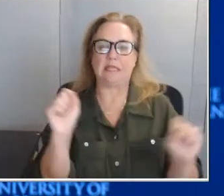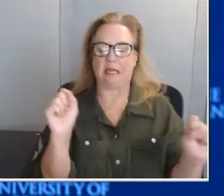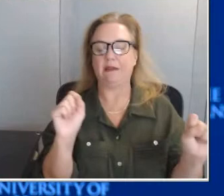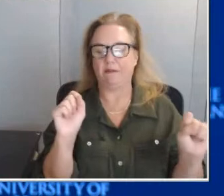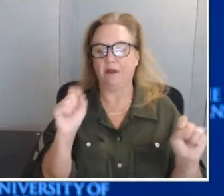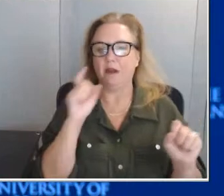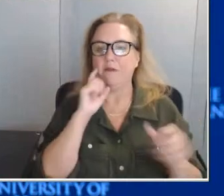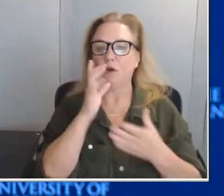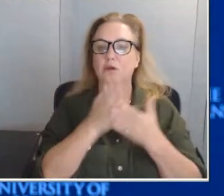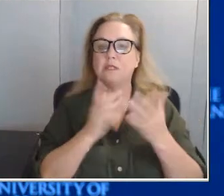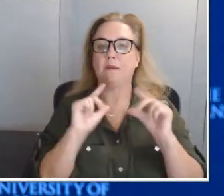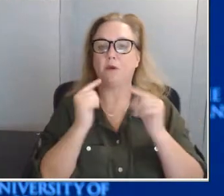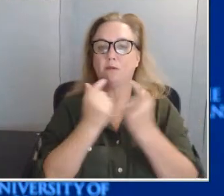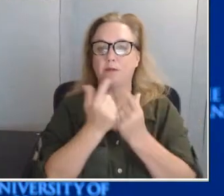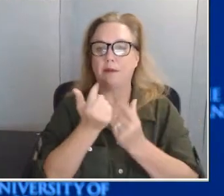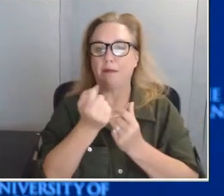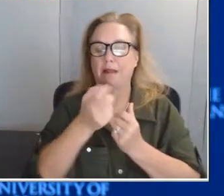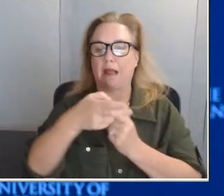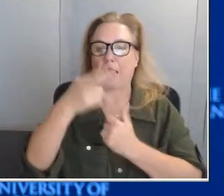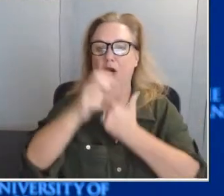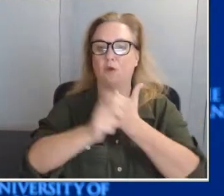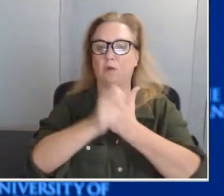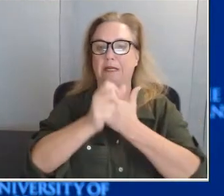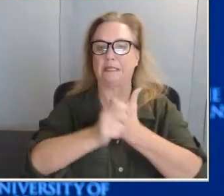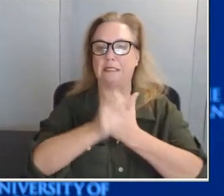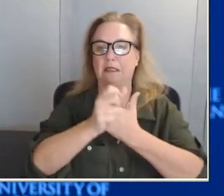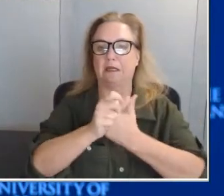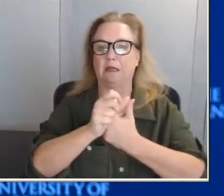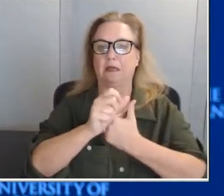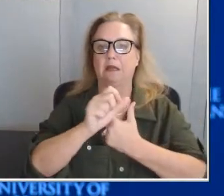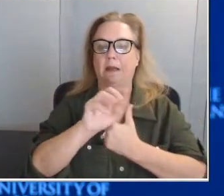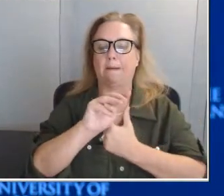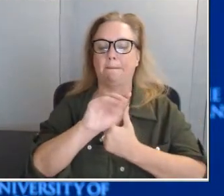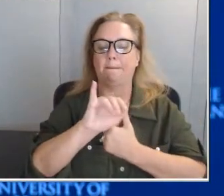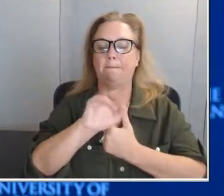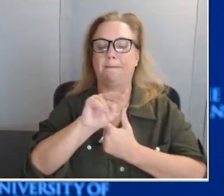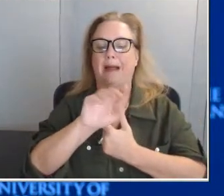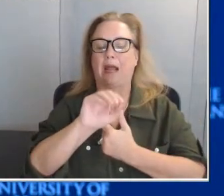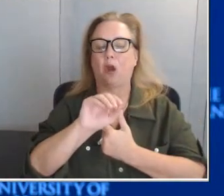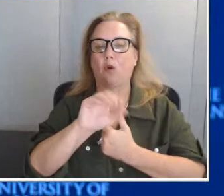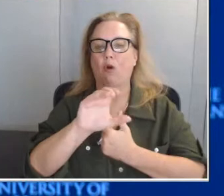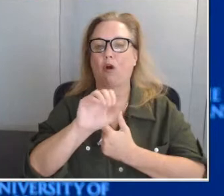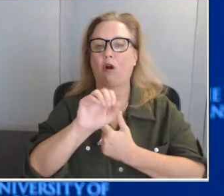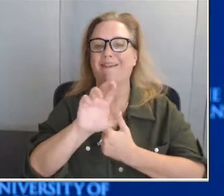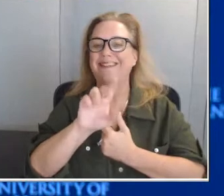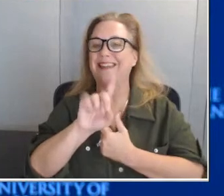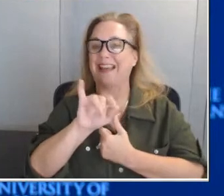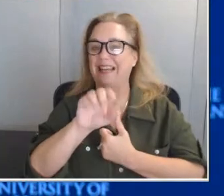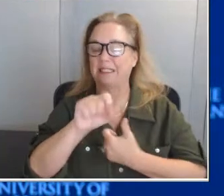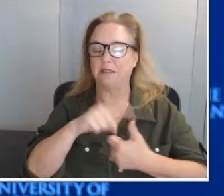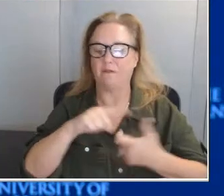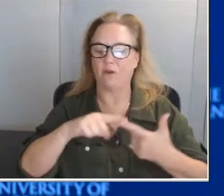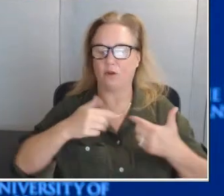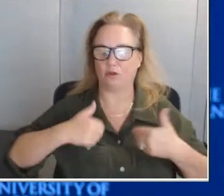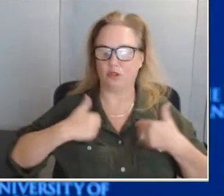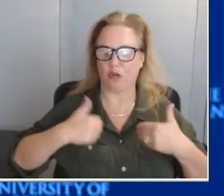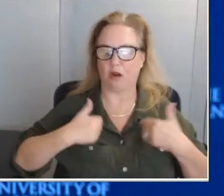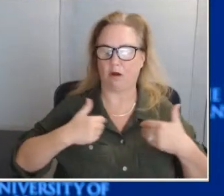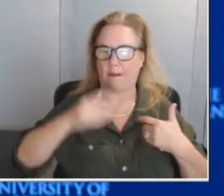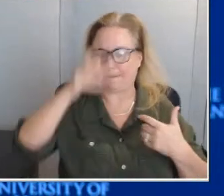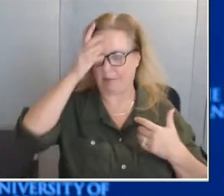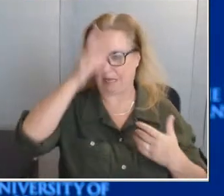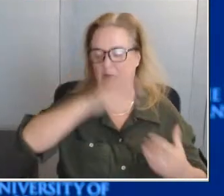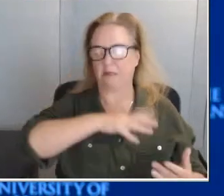some groups, there may be a little bit higher risk of things like myocarditis for those younger aged males, but again, that is